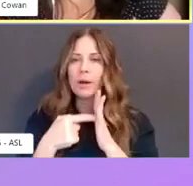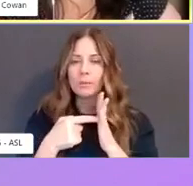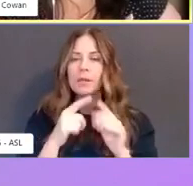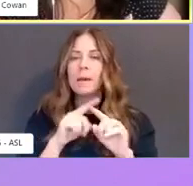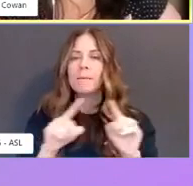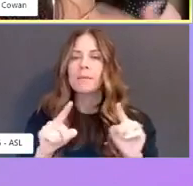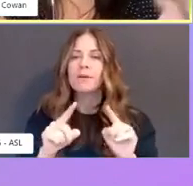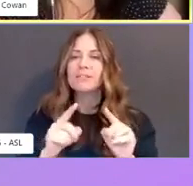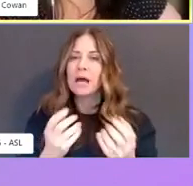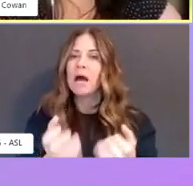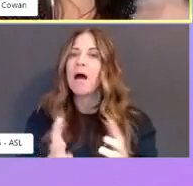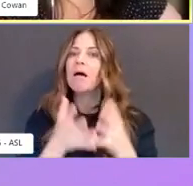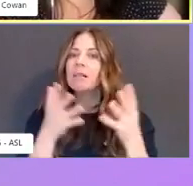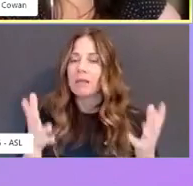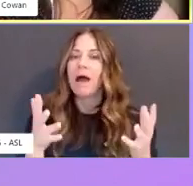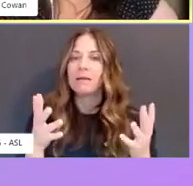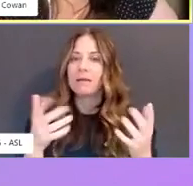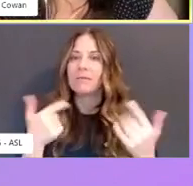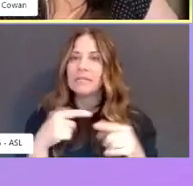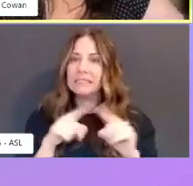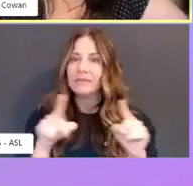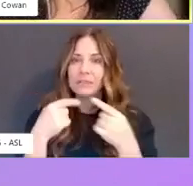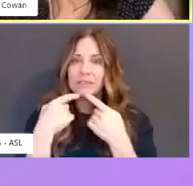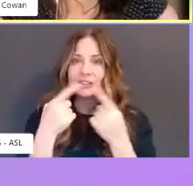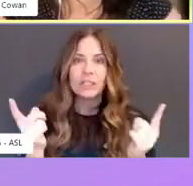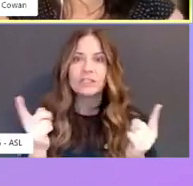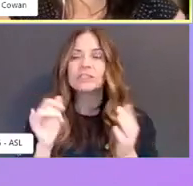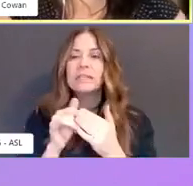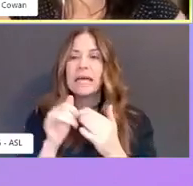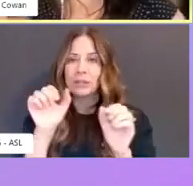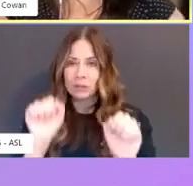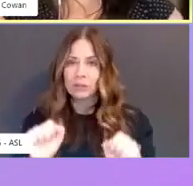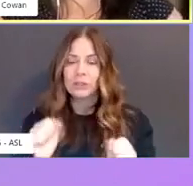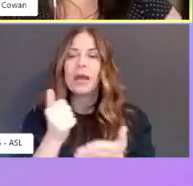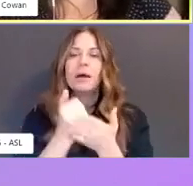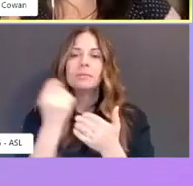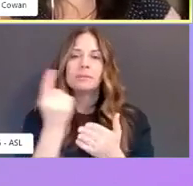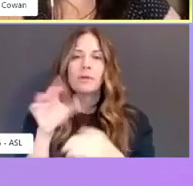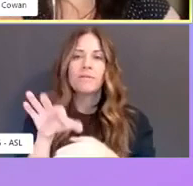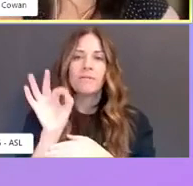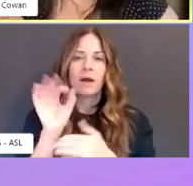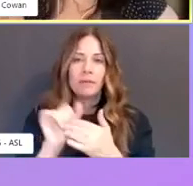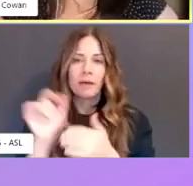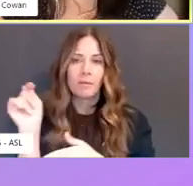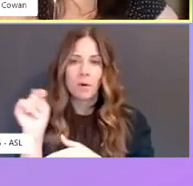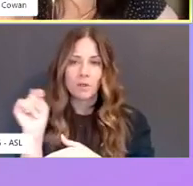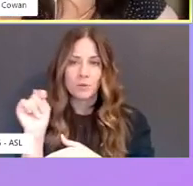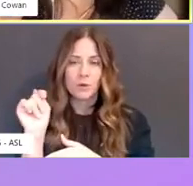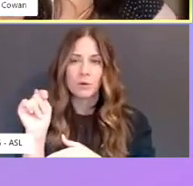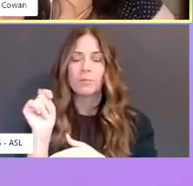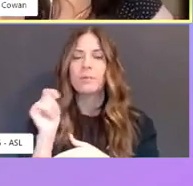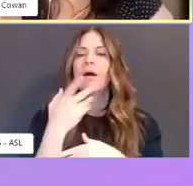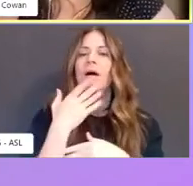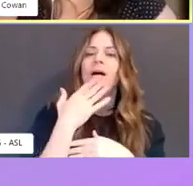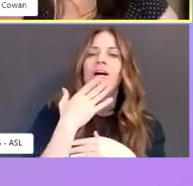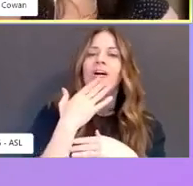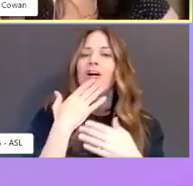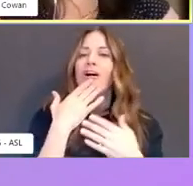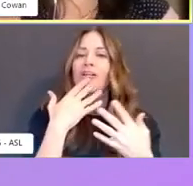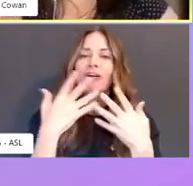a number of suggestions that I kind of posed a moment ago that would help someone to find that washroom, color